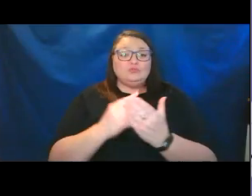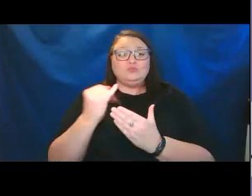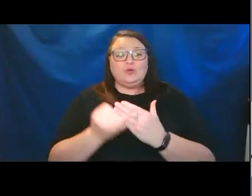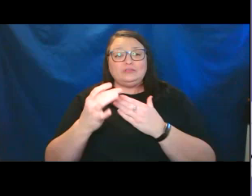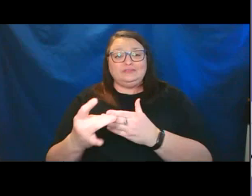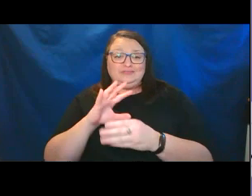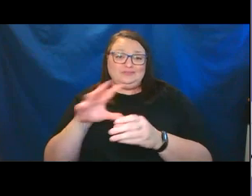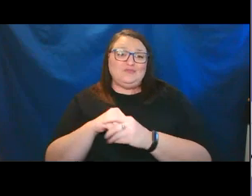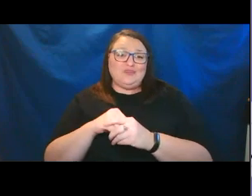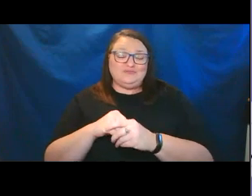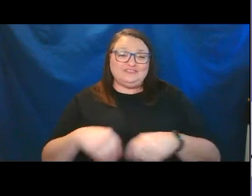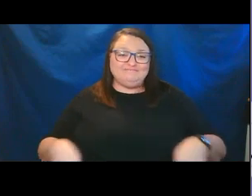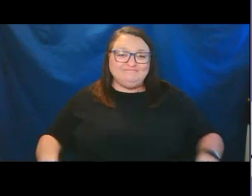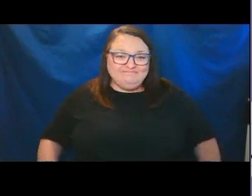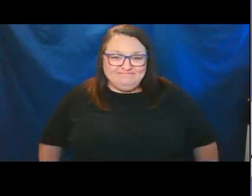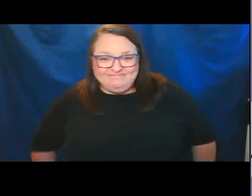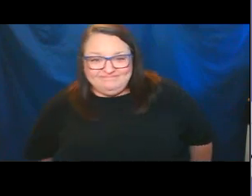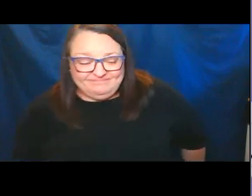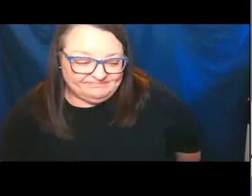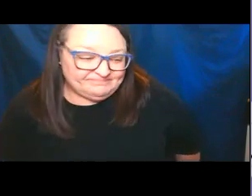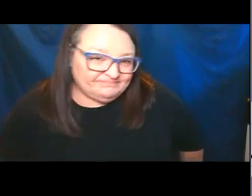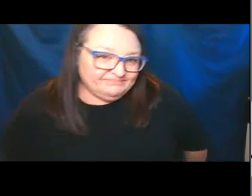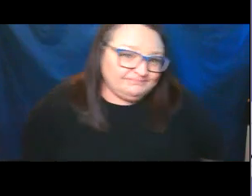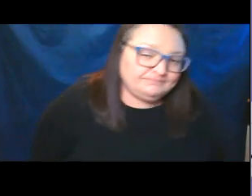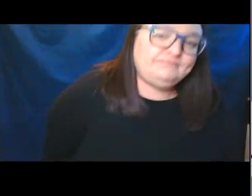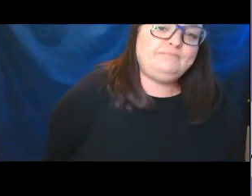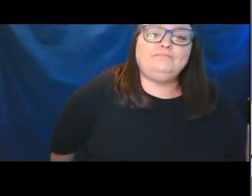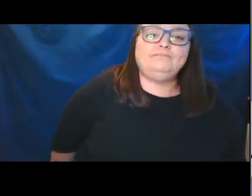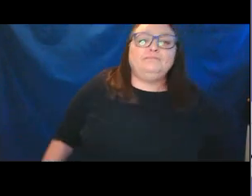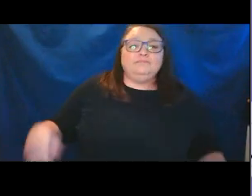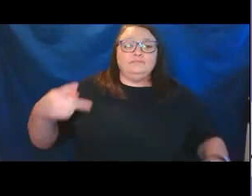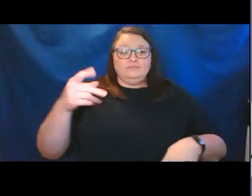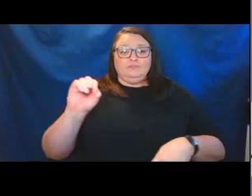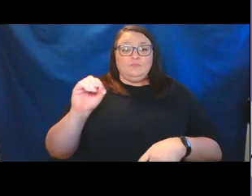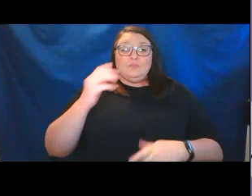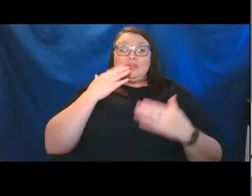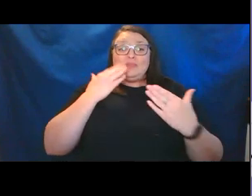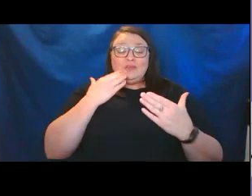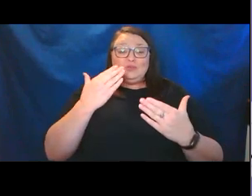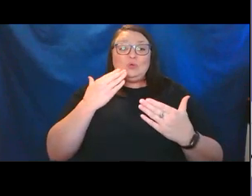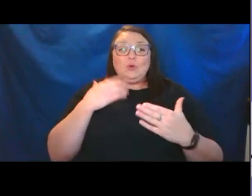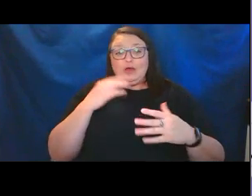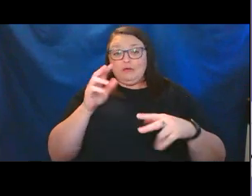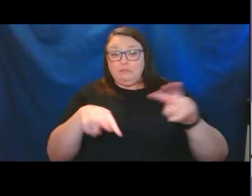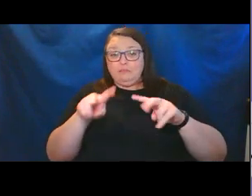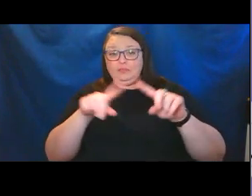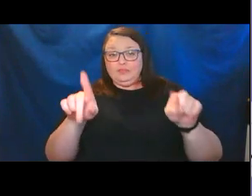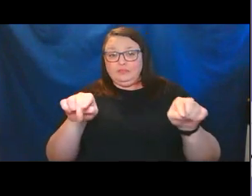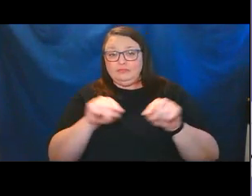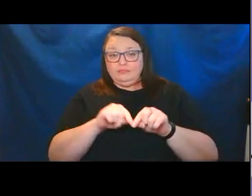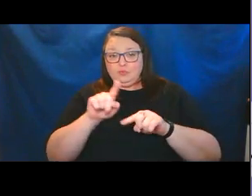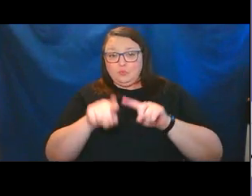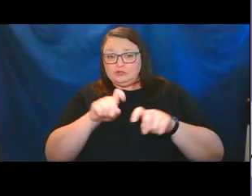much. Thank you so much, Lorraine. I'm checking our question box, and I don't currently see any questions.